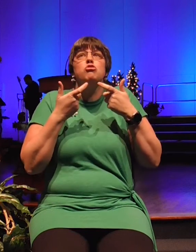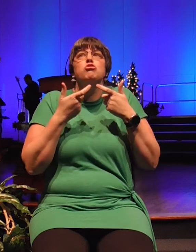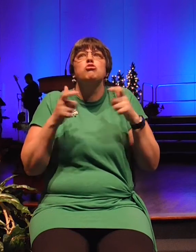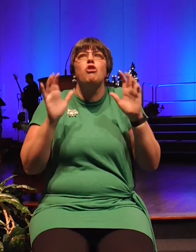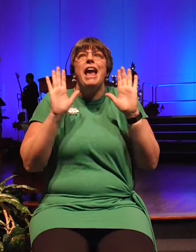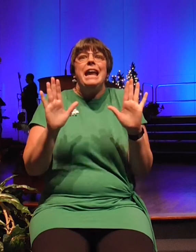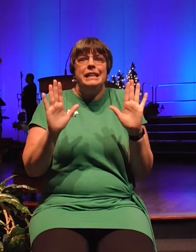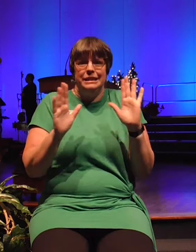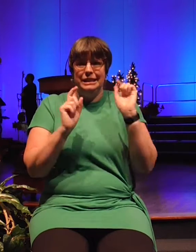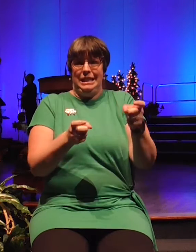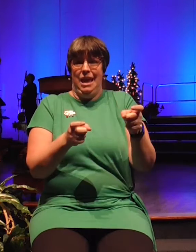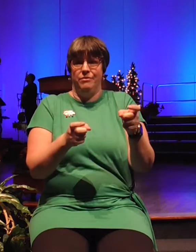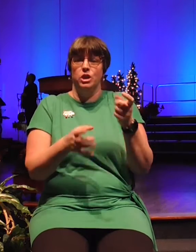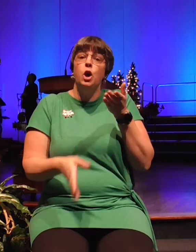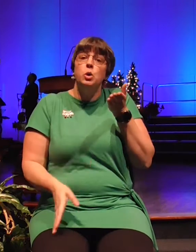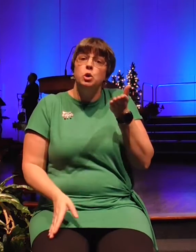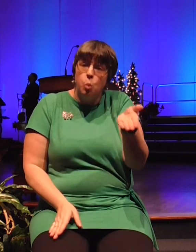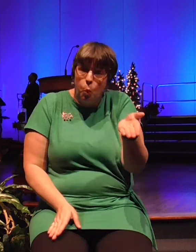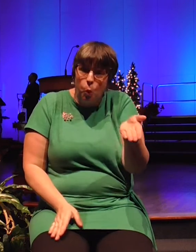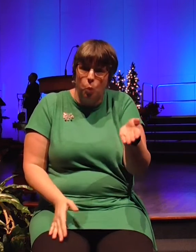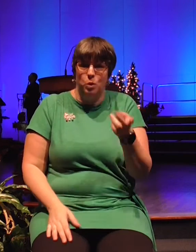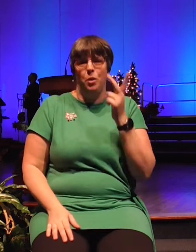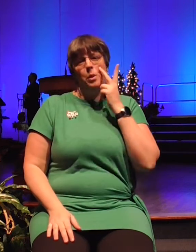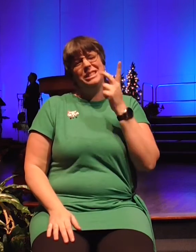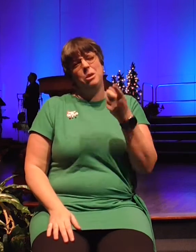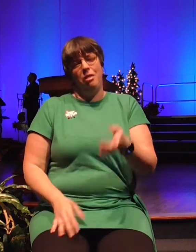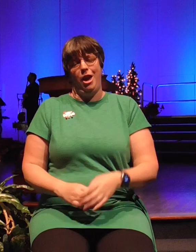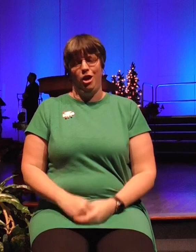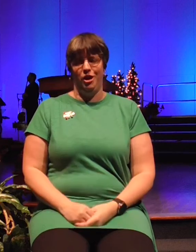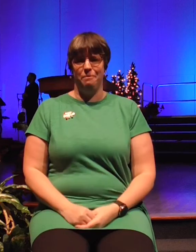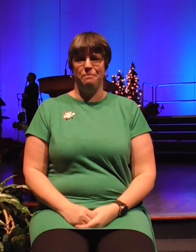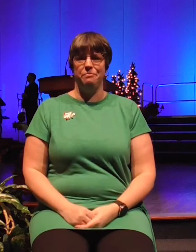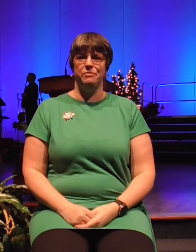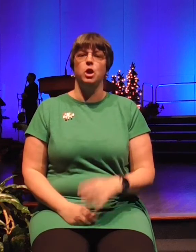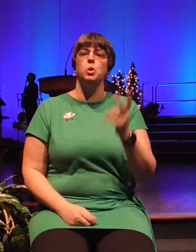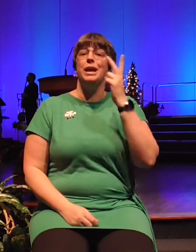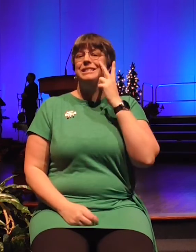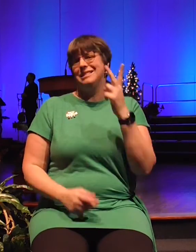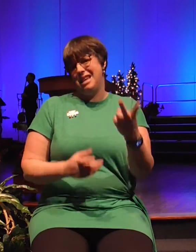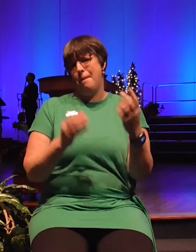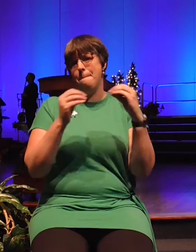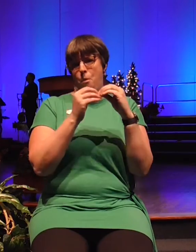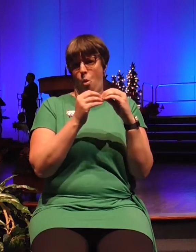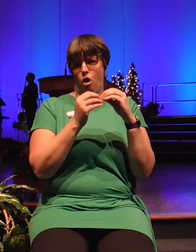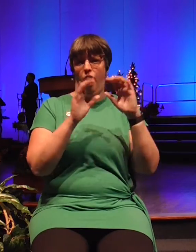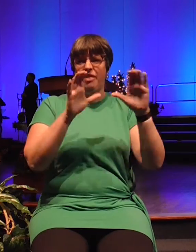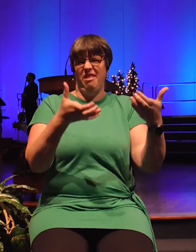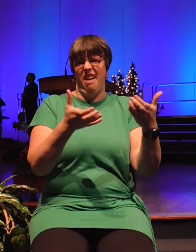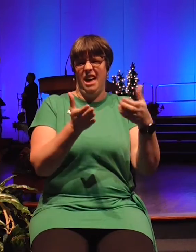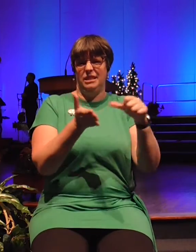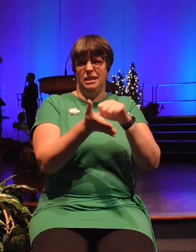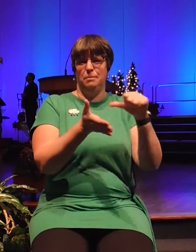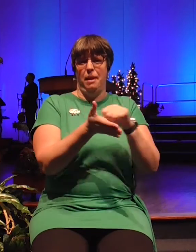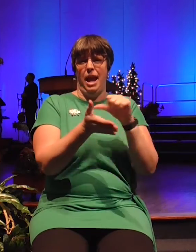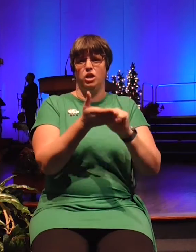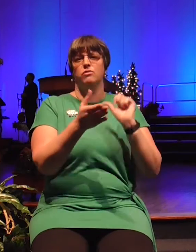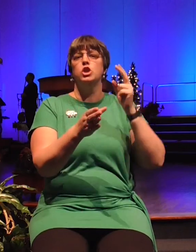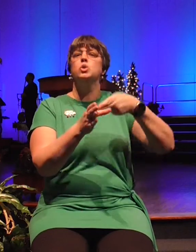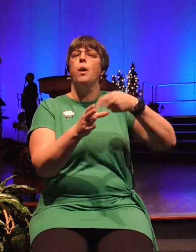season, you. See you there. Visit the classes page at milehighchurch.org to join the